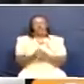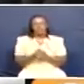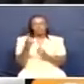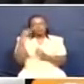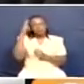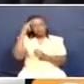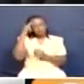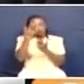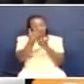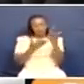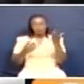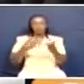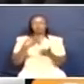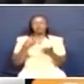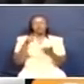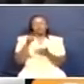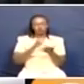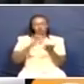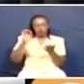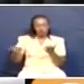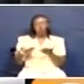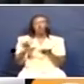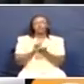you to dismiss the application before you.